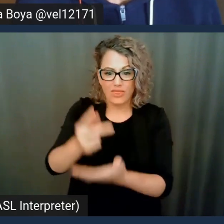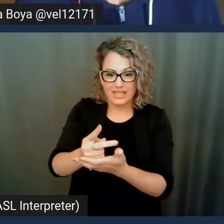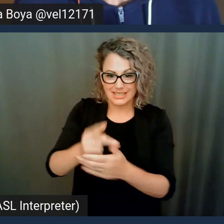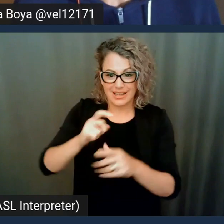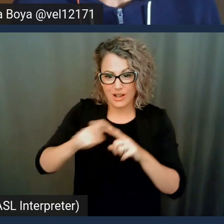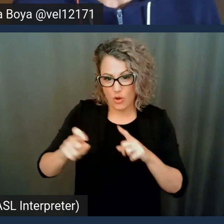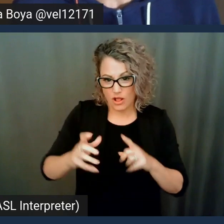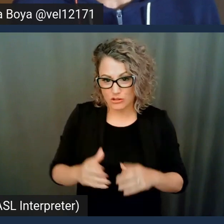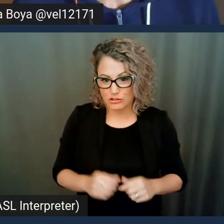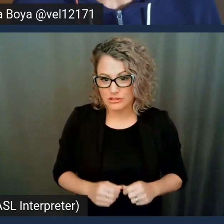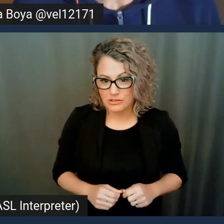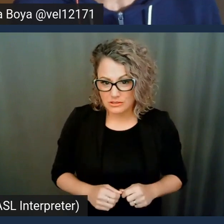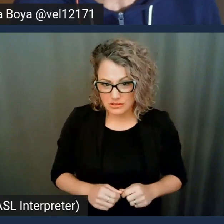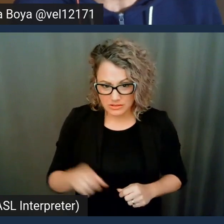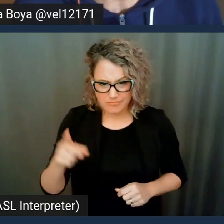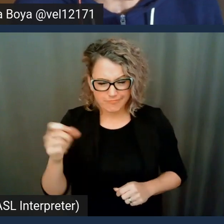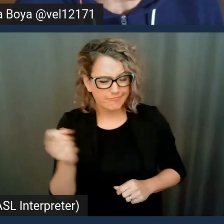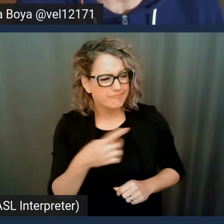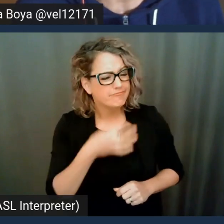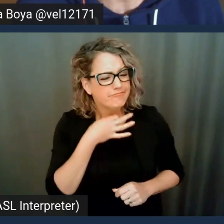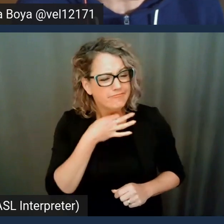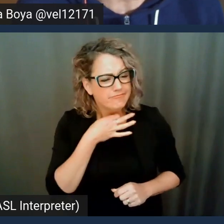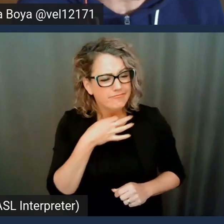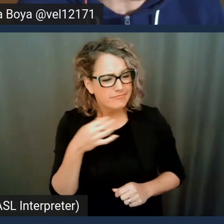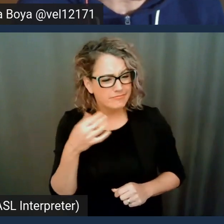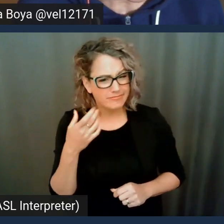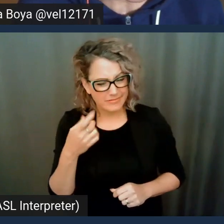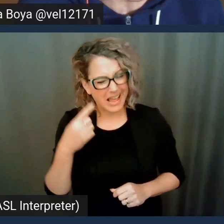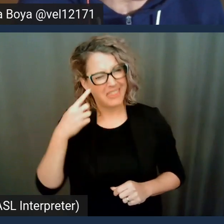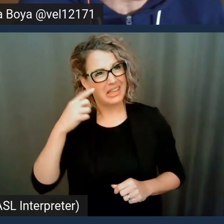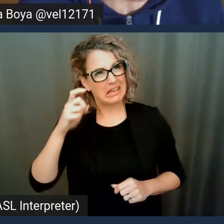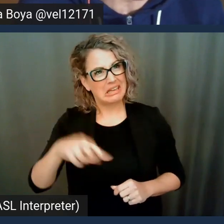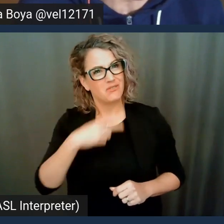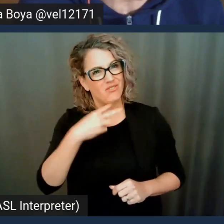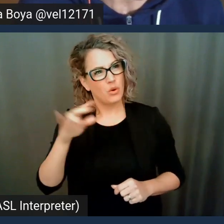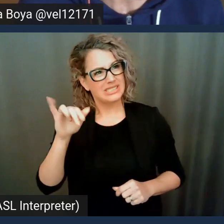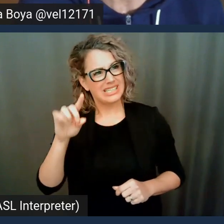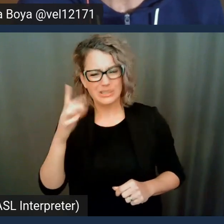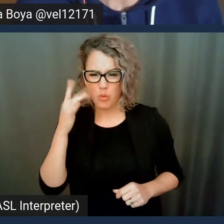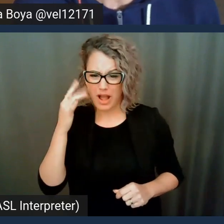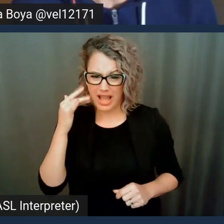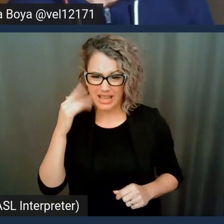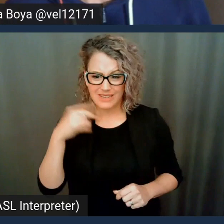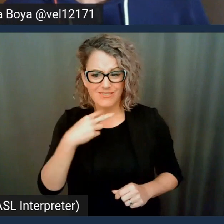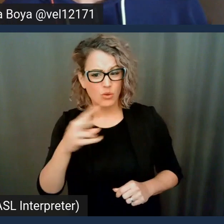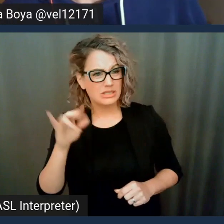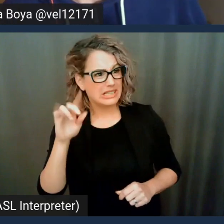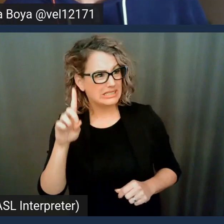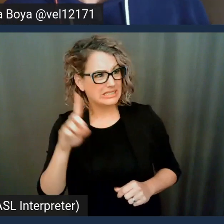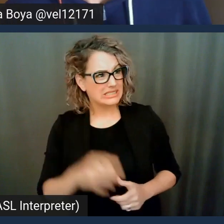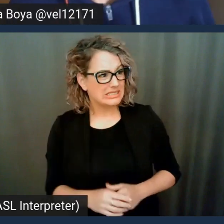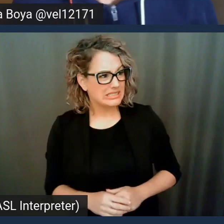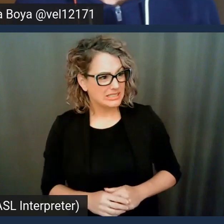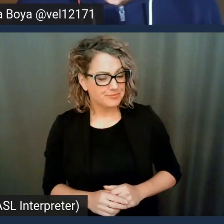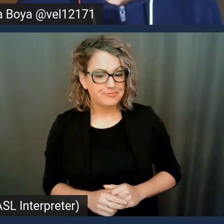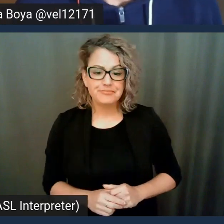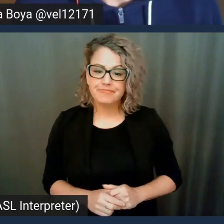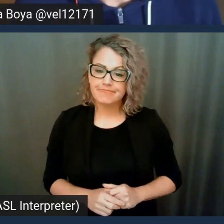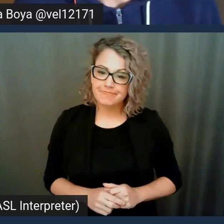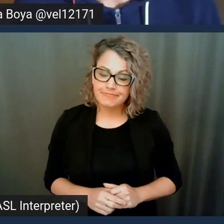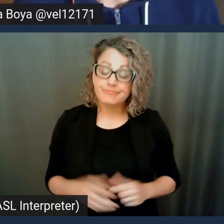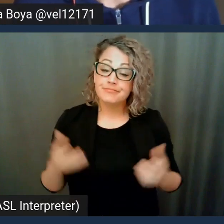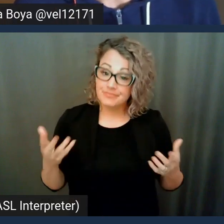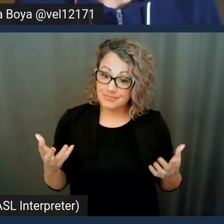So, what made you go, I think they need voice ID? Why voice ID? Yeah, so if you think